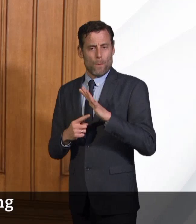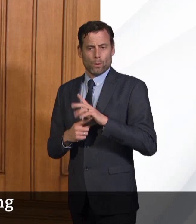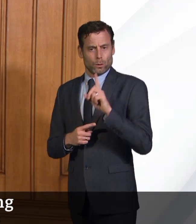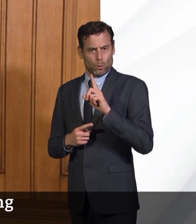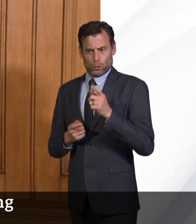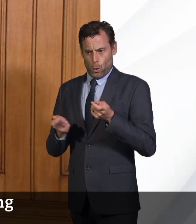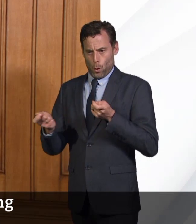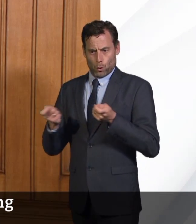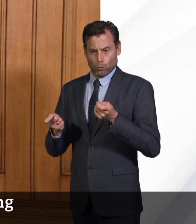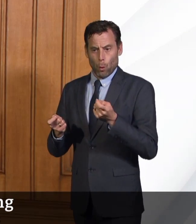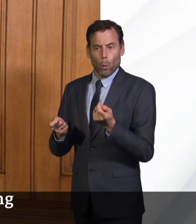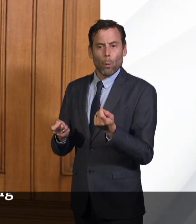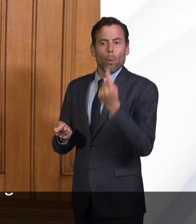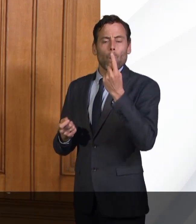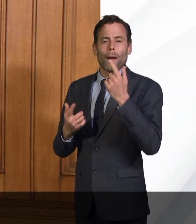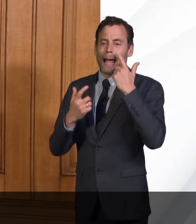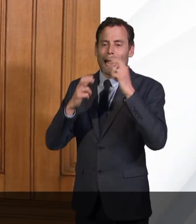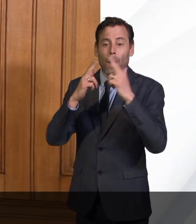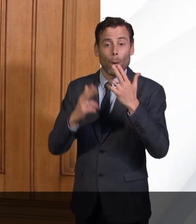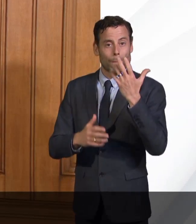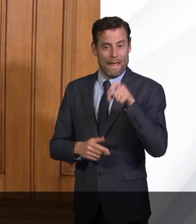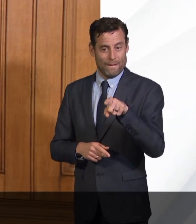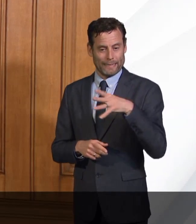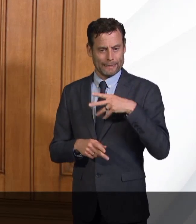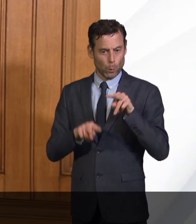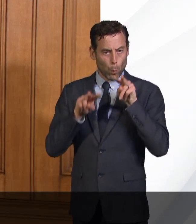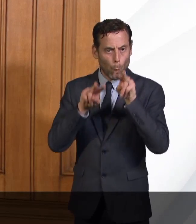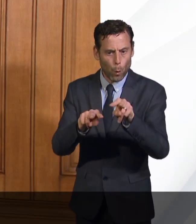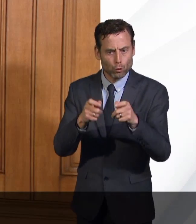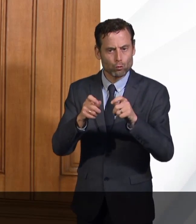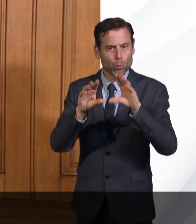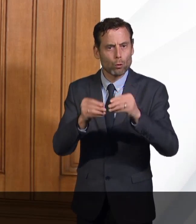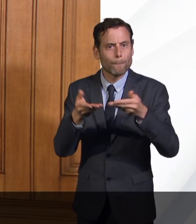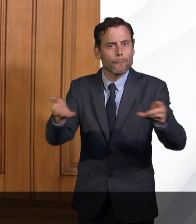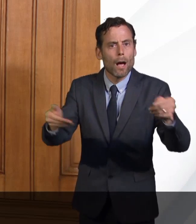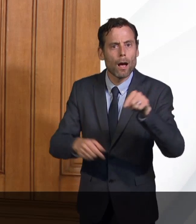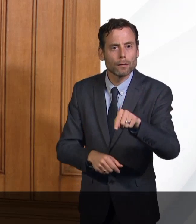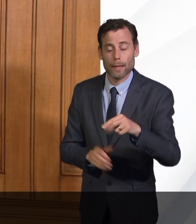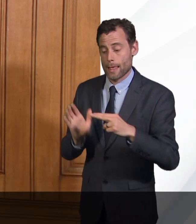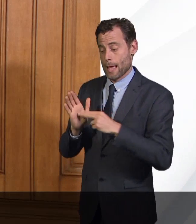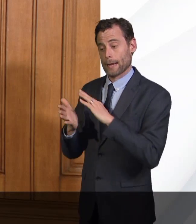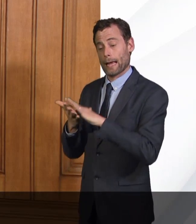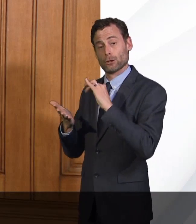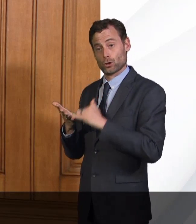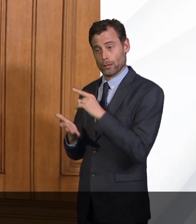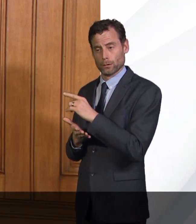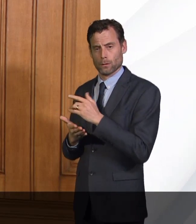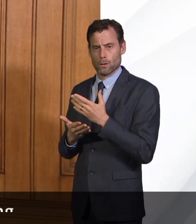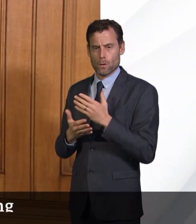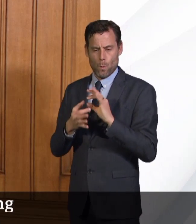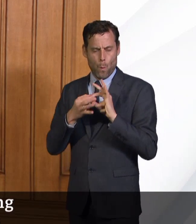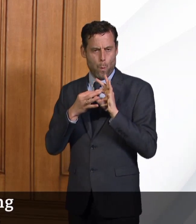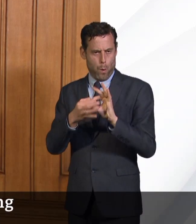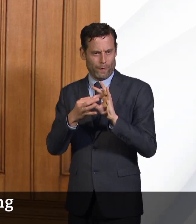of outbreaks in care homes, as you've suggested. And indeed, the NHS has been working increasingly closely with